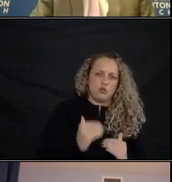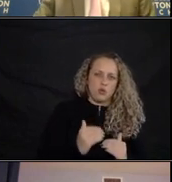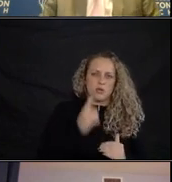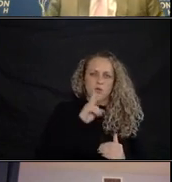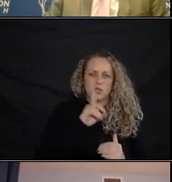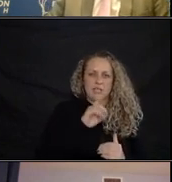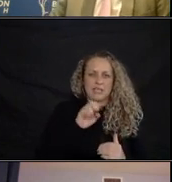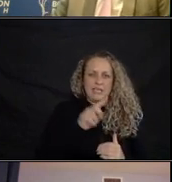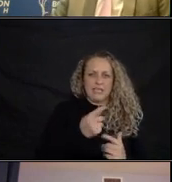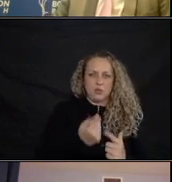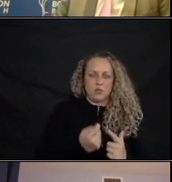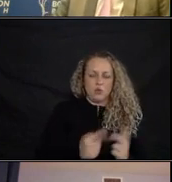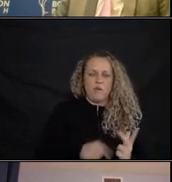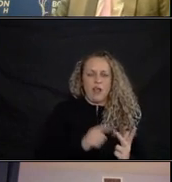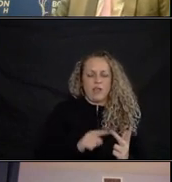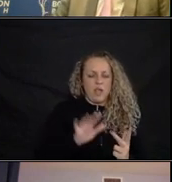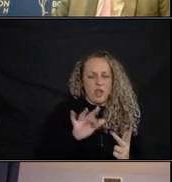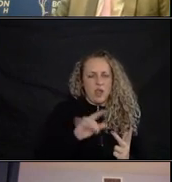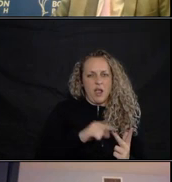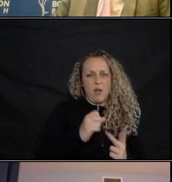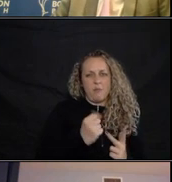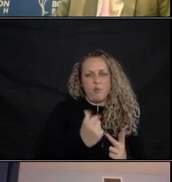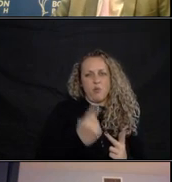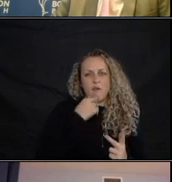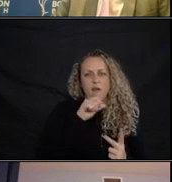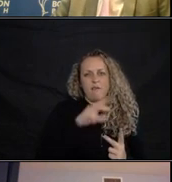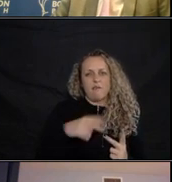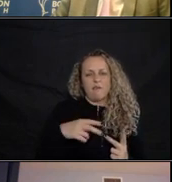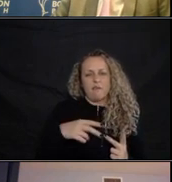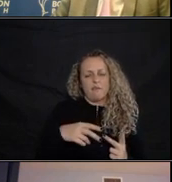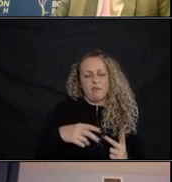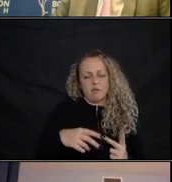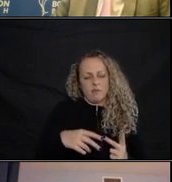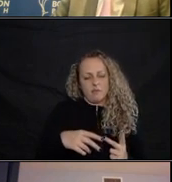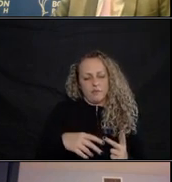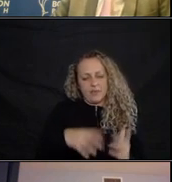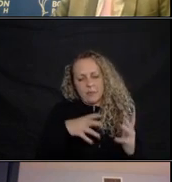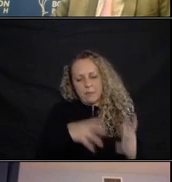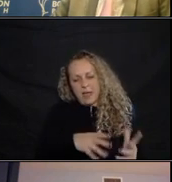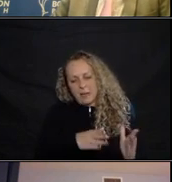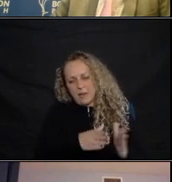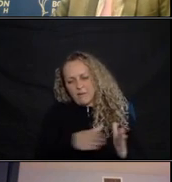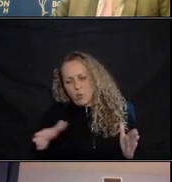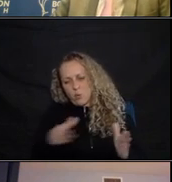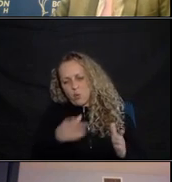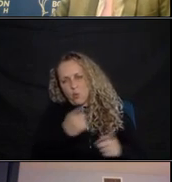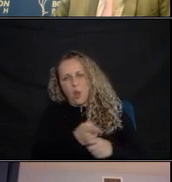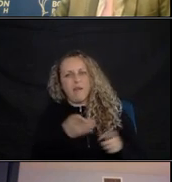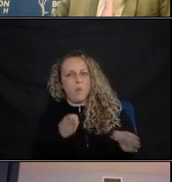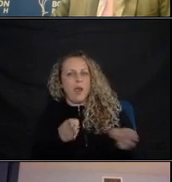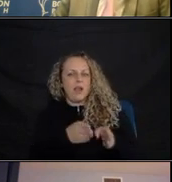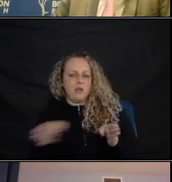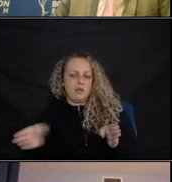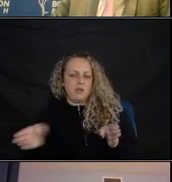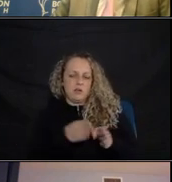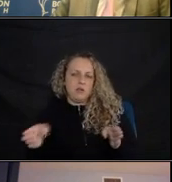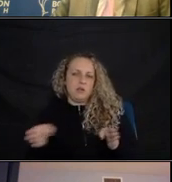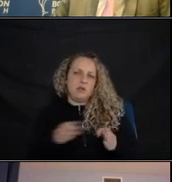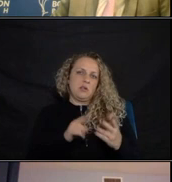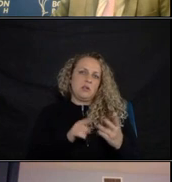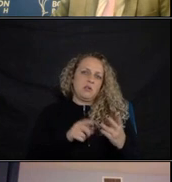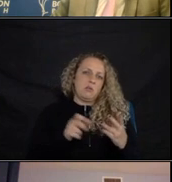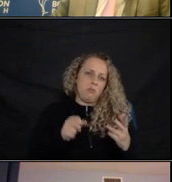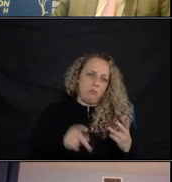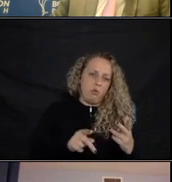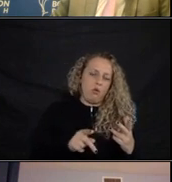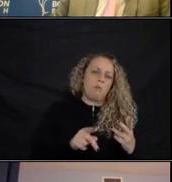removed, the approval of the vacation and the abandonment of the right of way, obtaining permits, easements for our